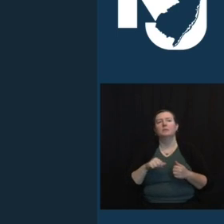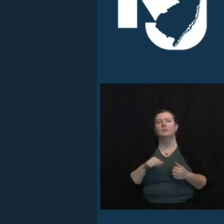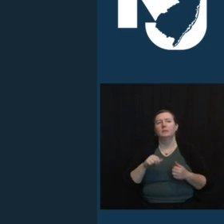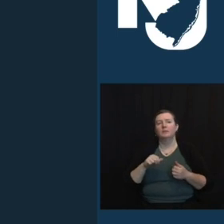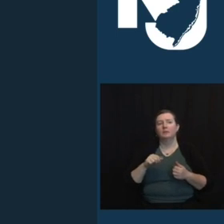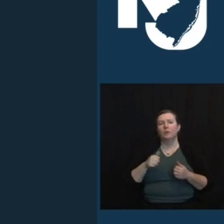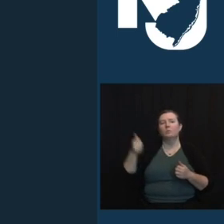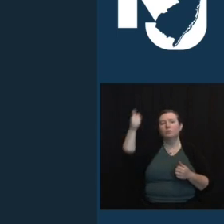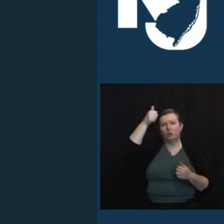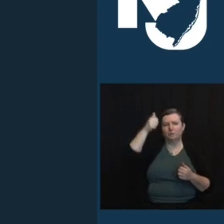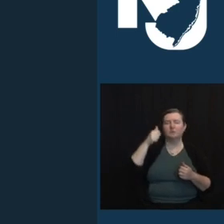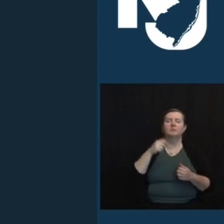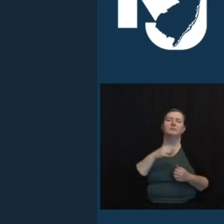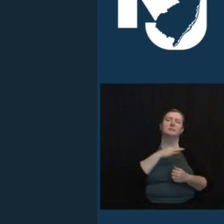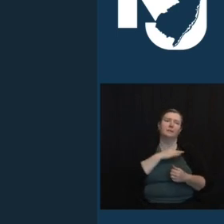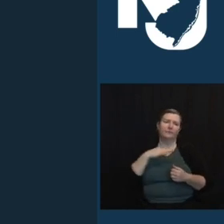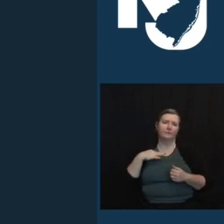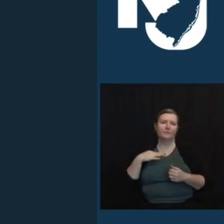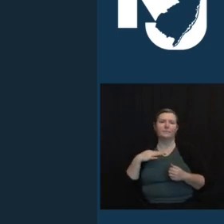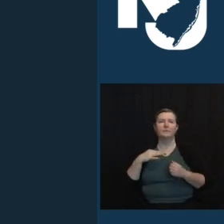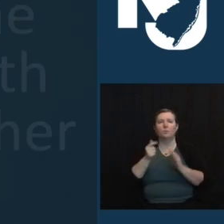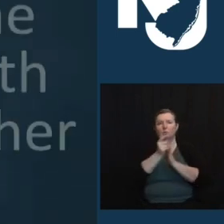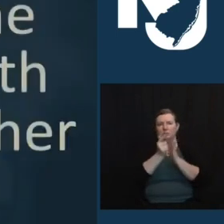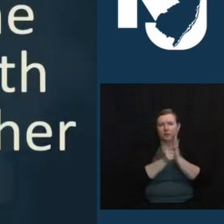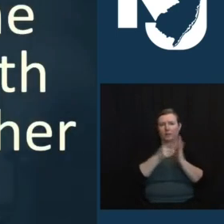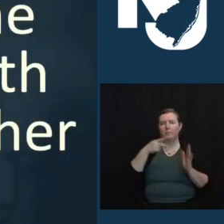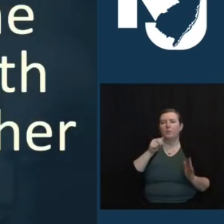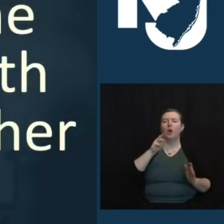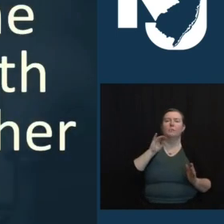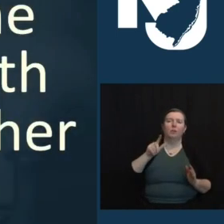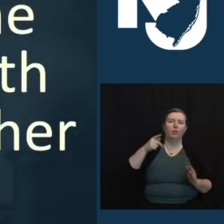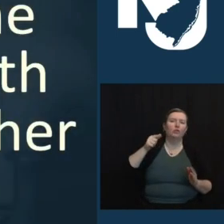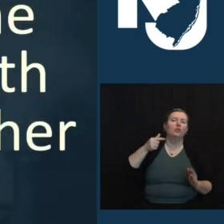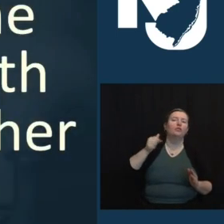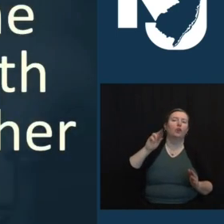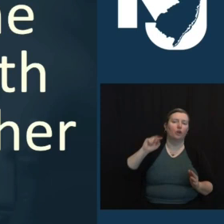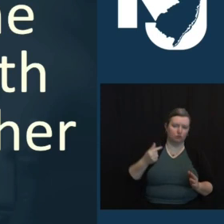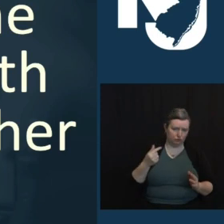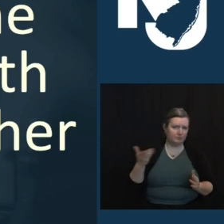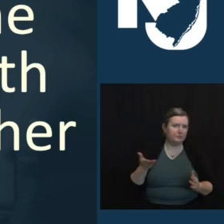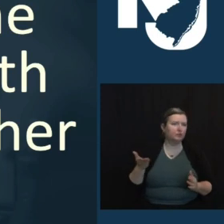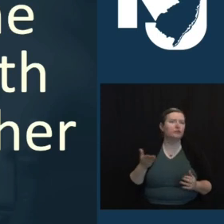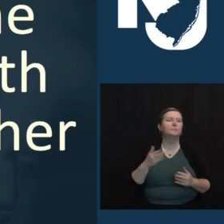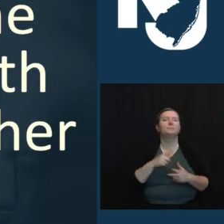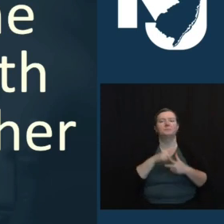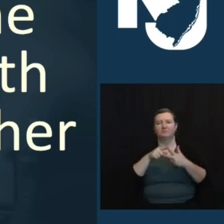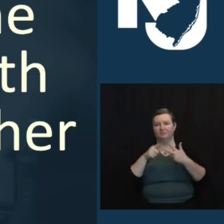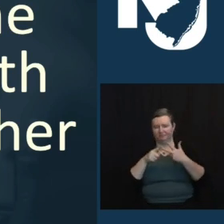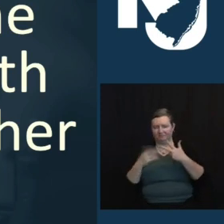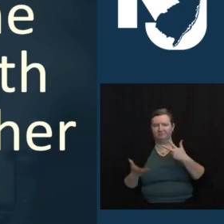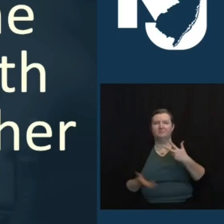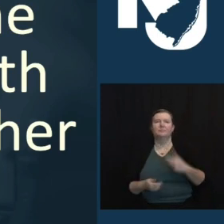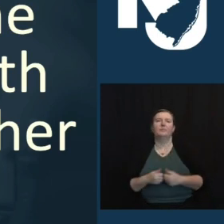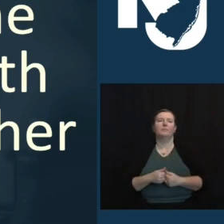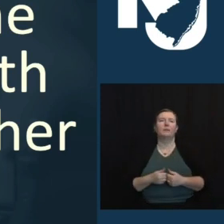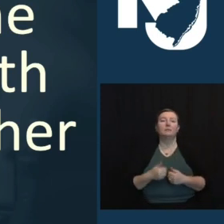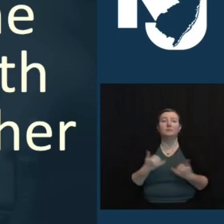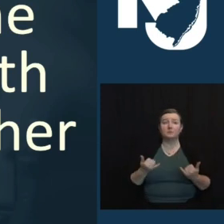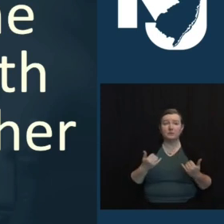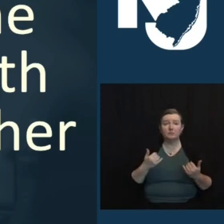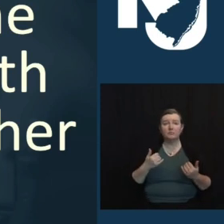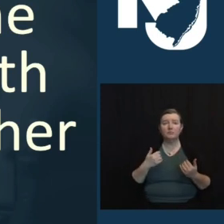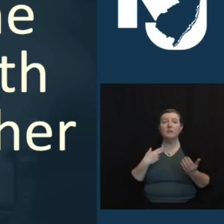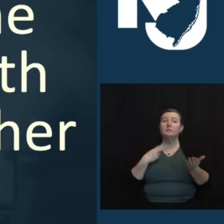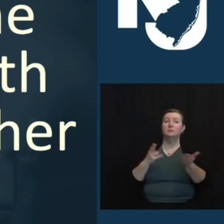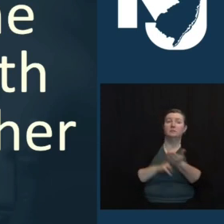Paramel Garg, I meant to say up front. Now on to some official business. I have signed an executive order extending for another 30 days the current public